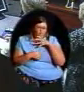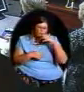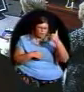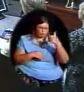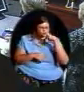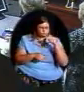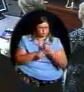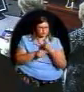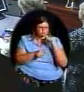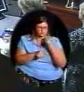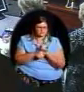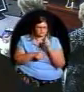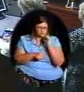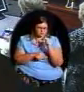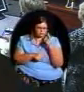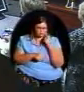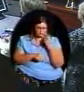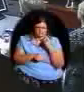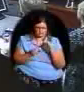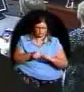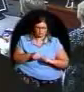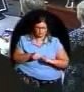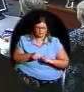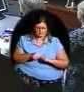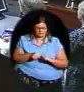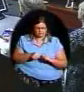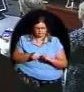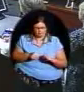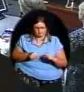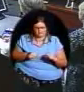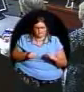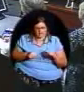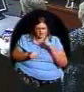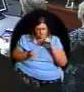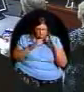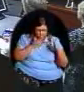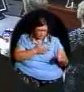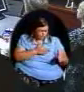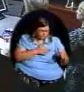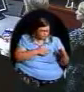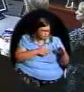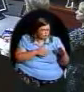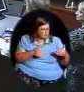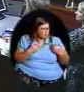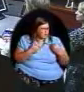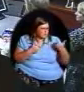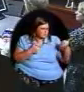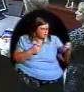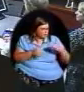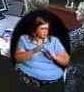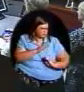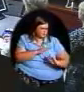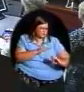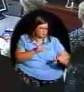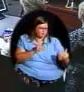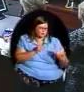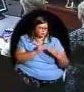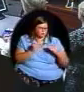school. And so I don't think that we can lose our focus on providing those supports at the elementary level as well.